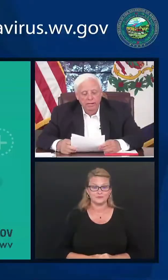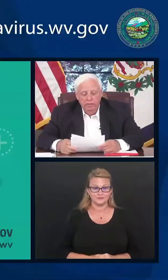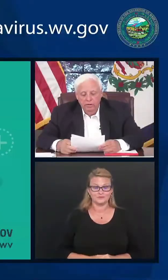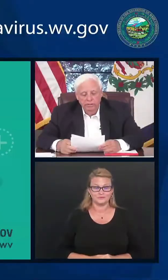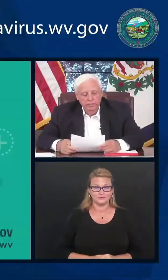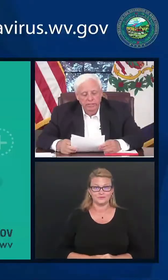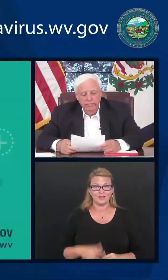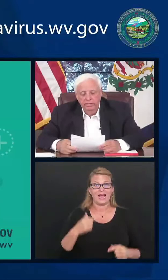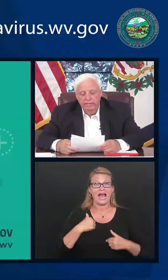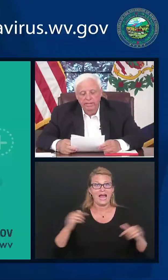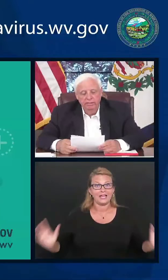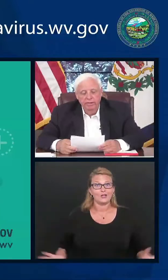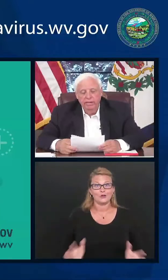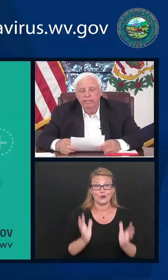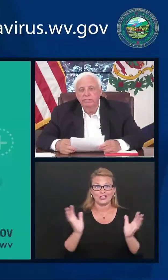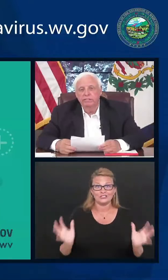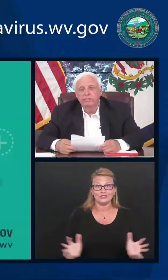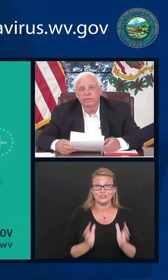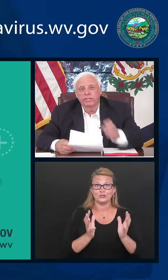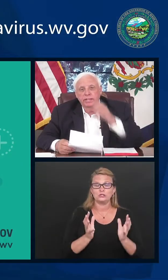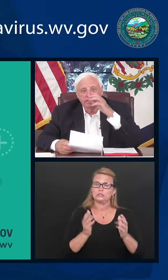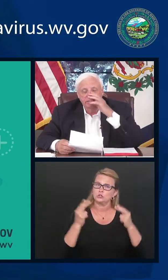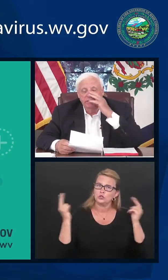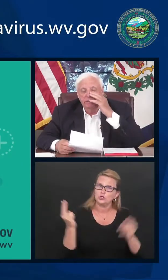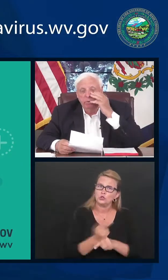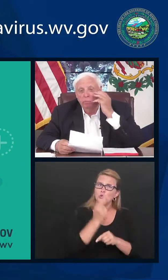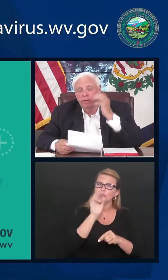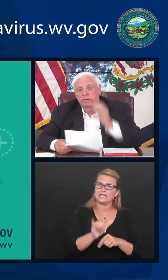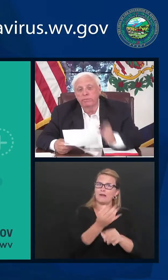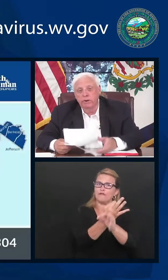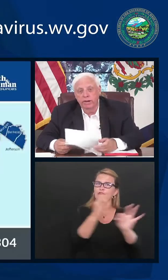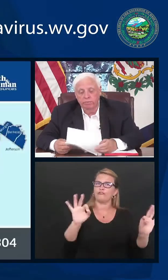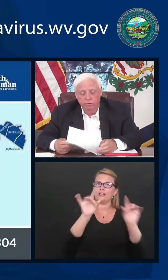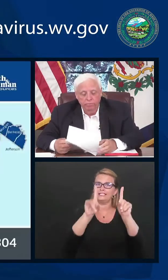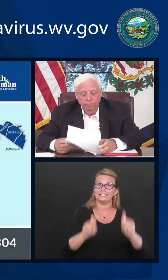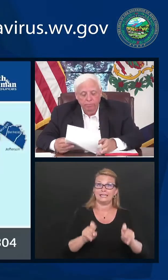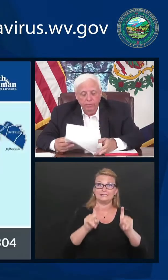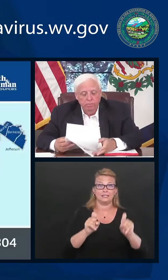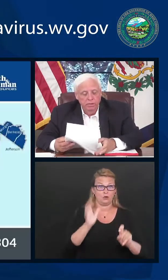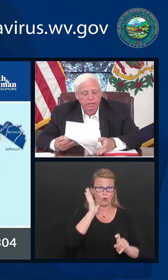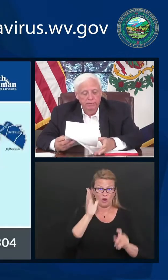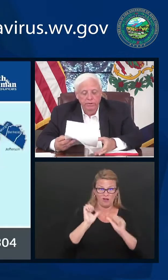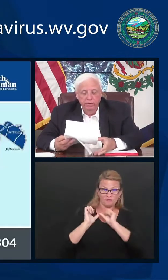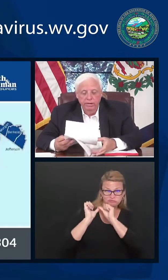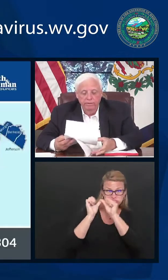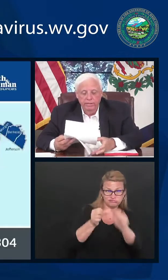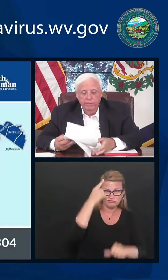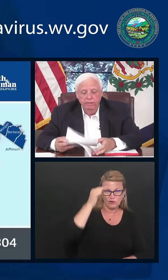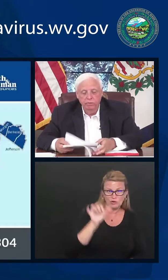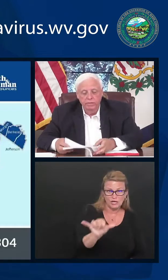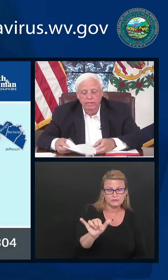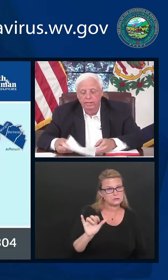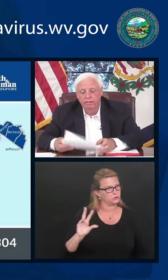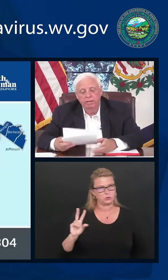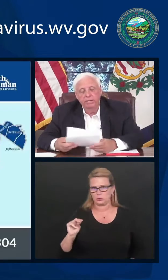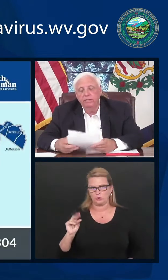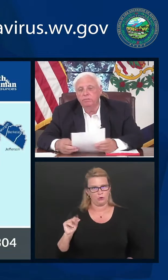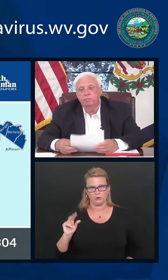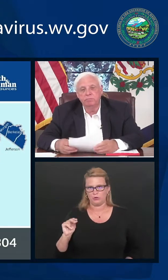I encourage you again, take advantage of this free testing. It won't be here forever, but if you have any